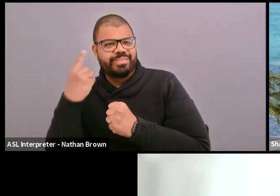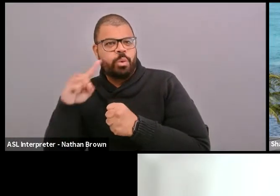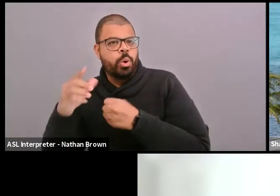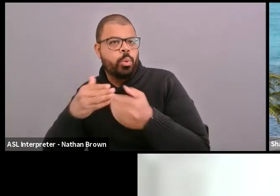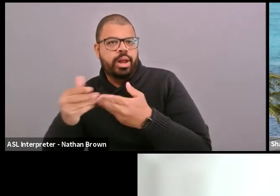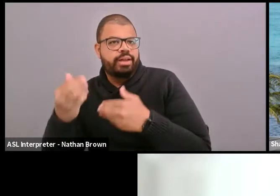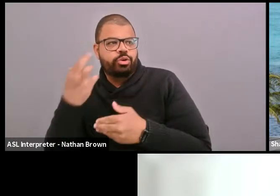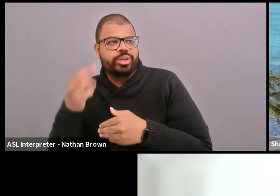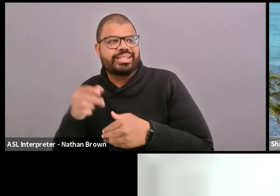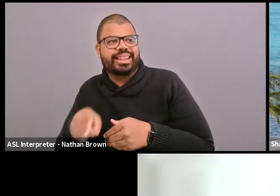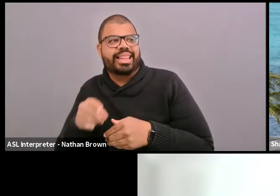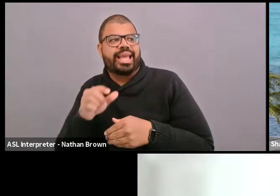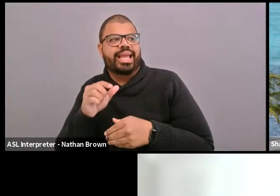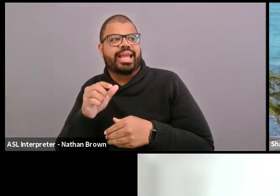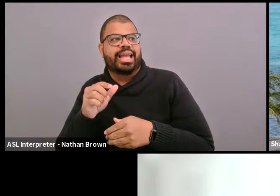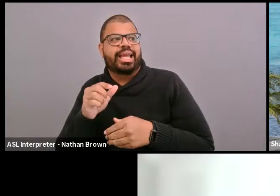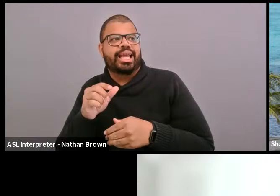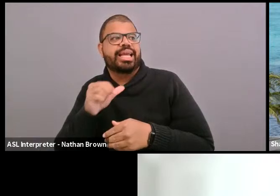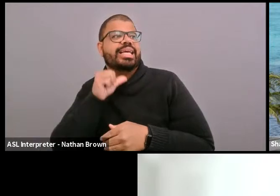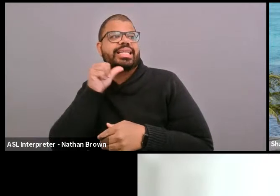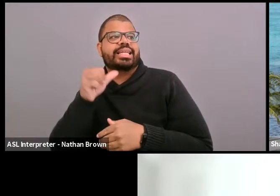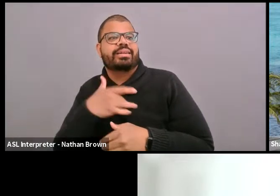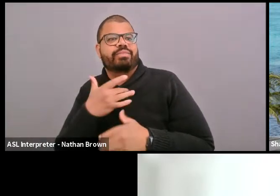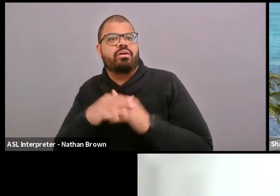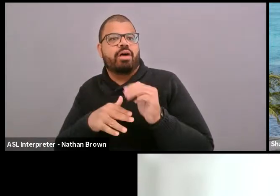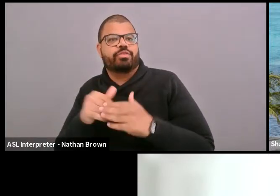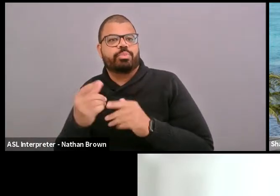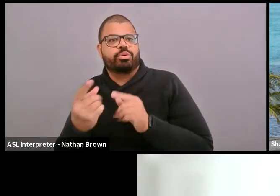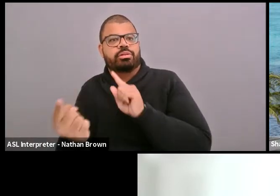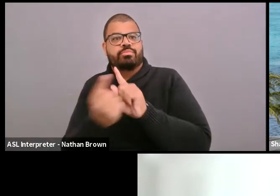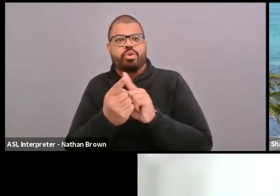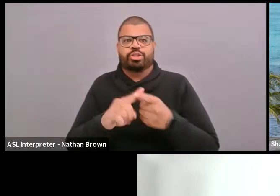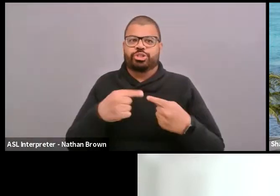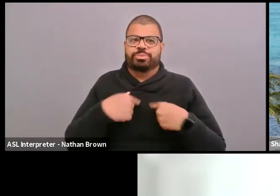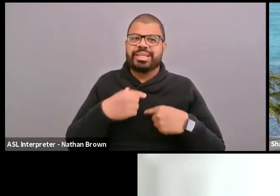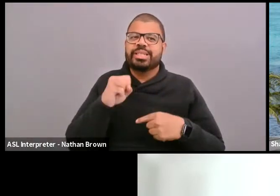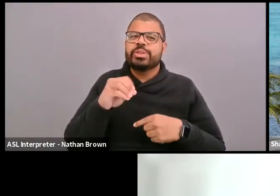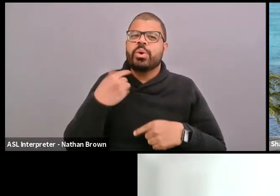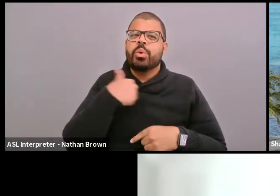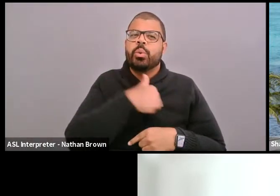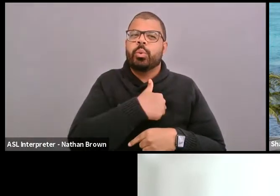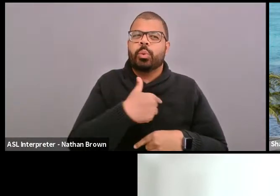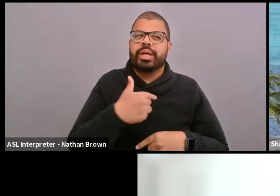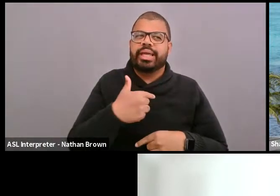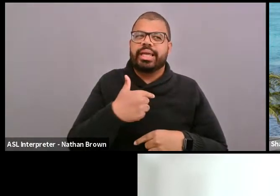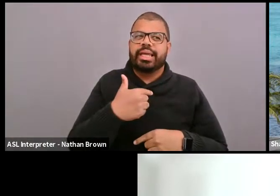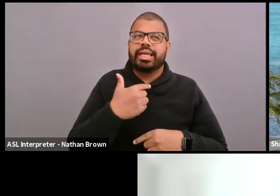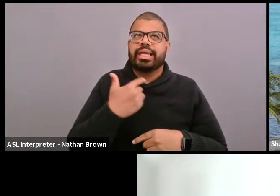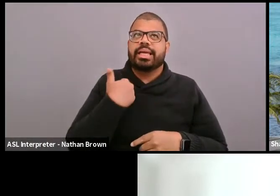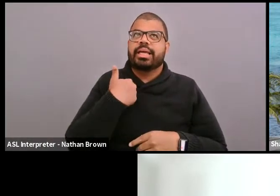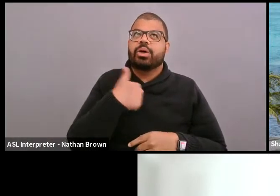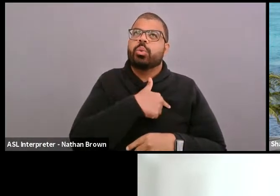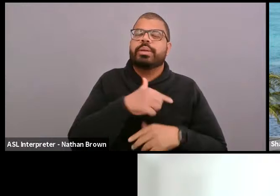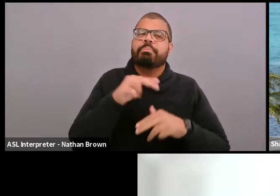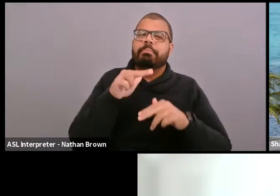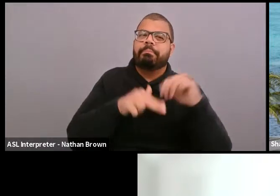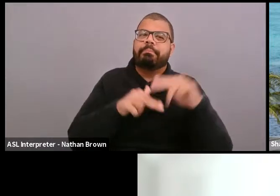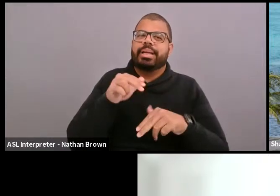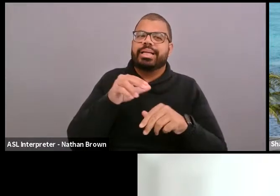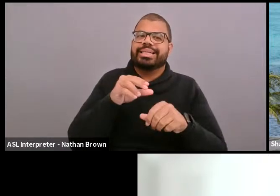they didn't come forward. So we have these, these things where we're building in to make